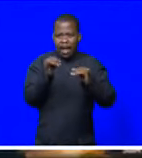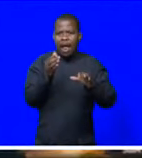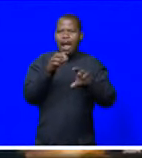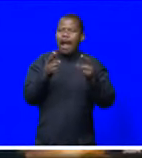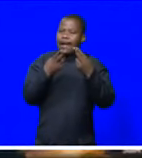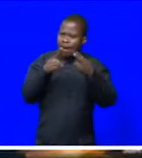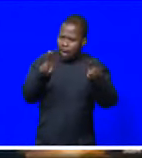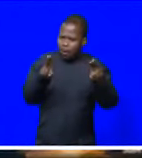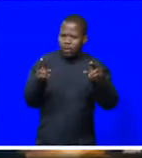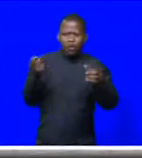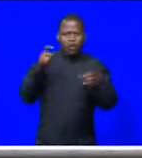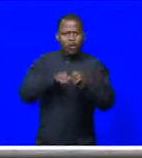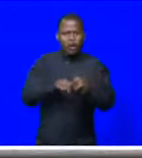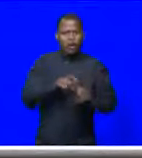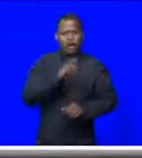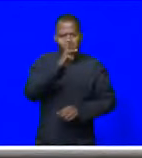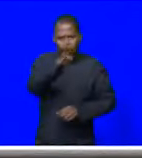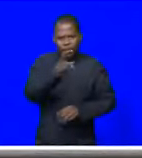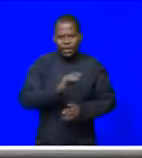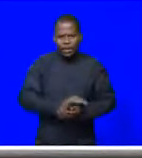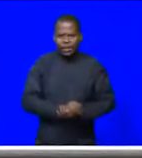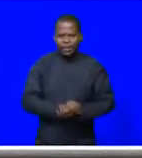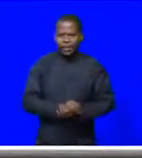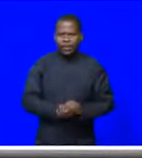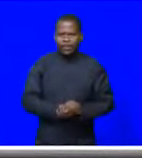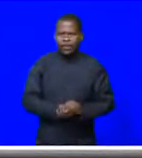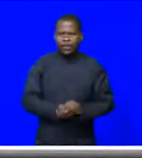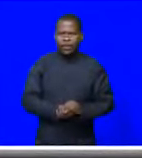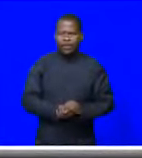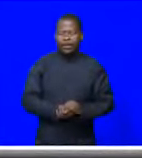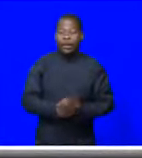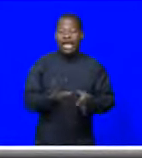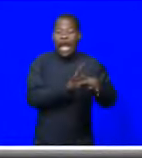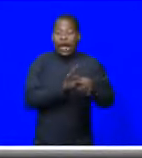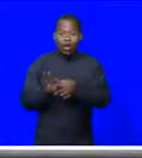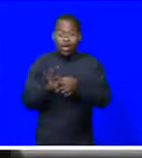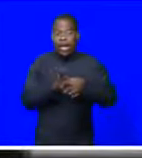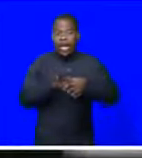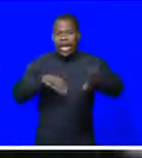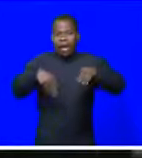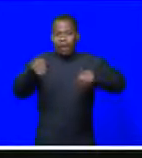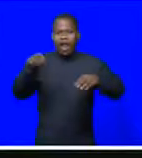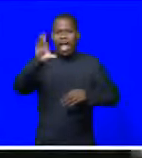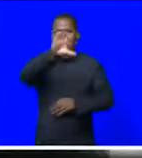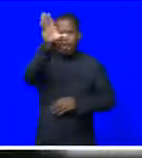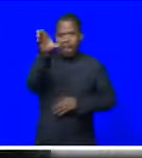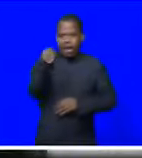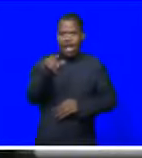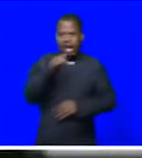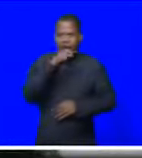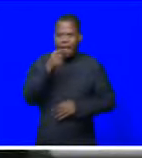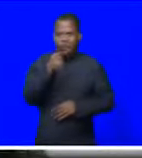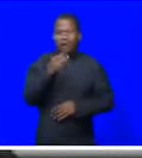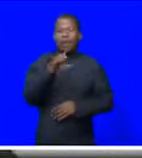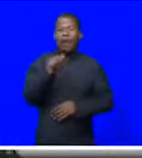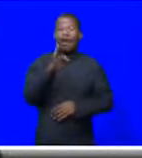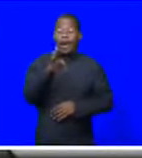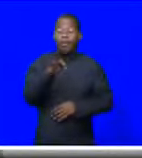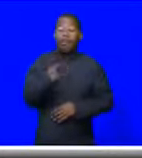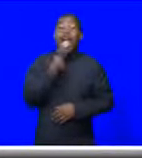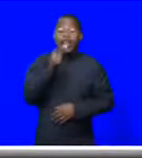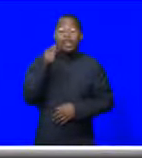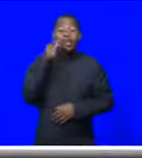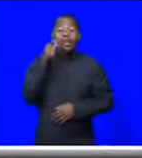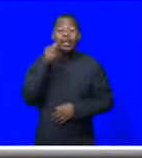matches on foreign soil. CAF has rejected Somhlelo National Stadium, confirming that the stadium is still not at